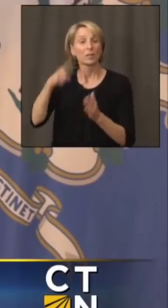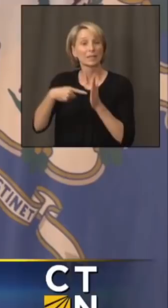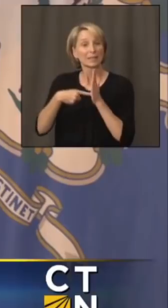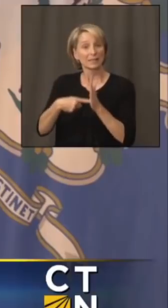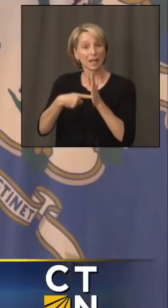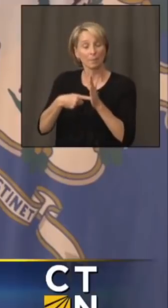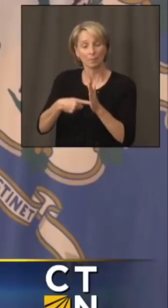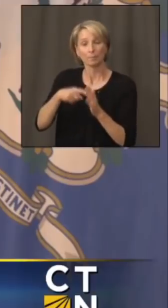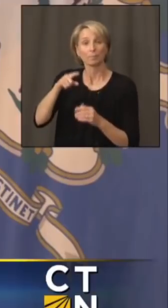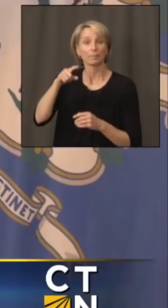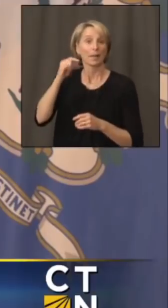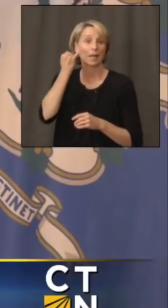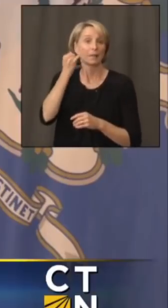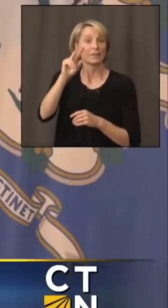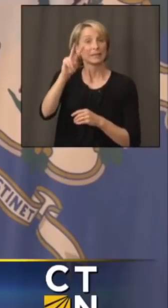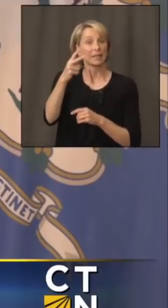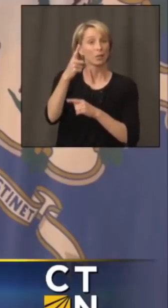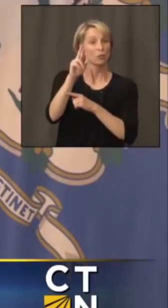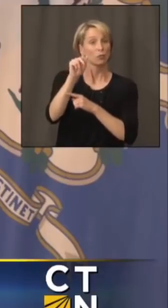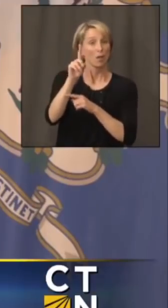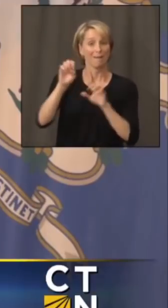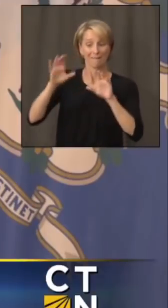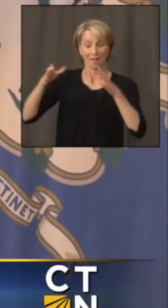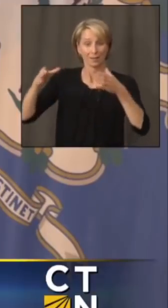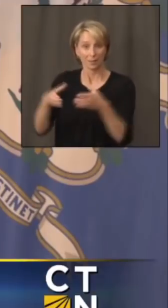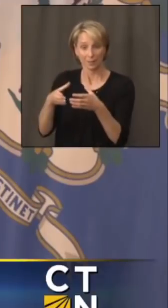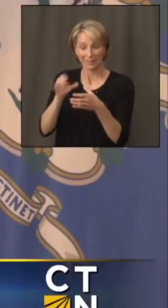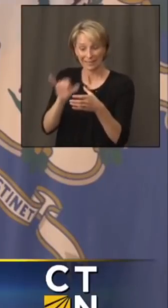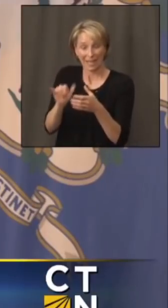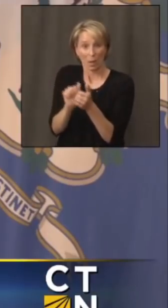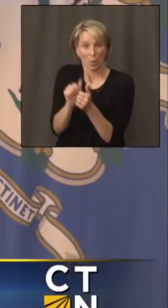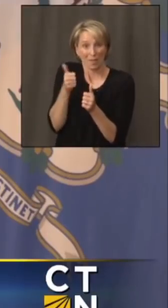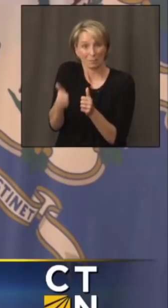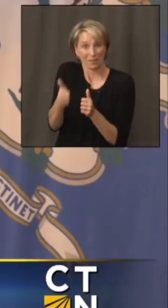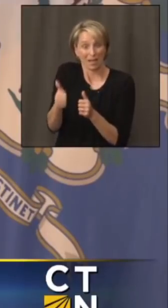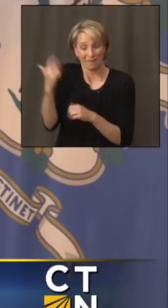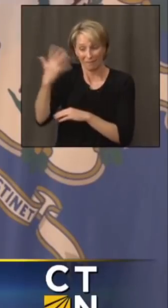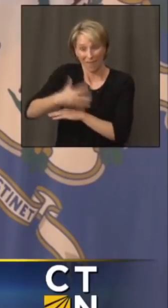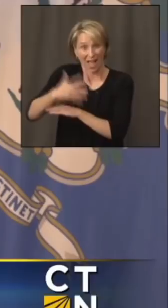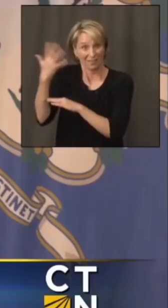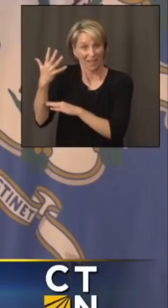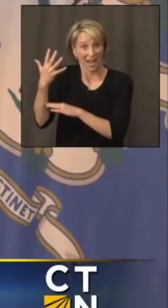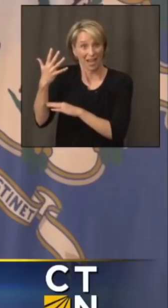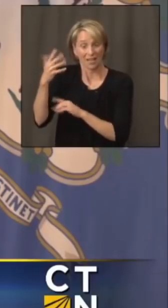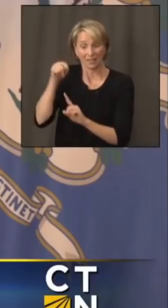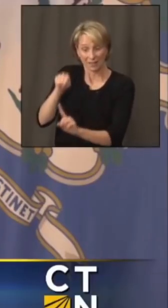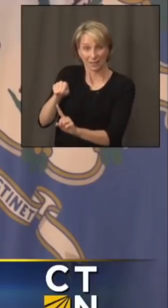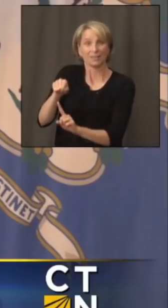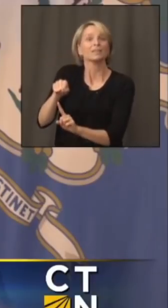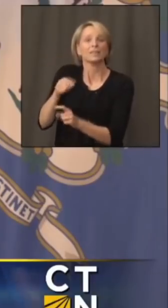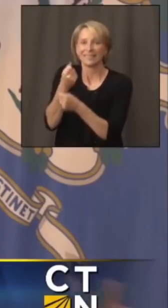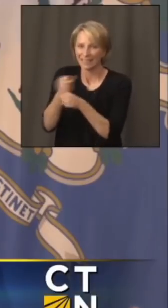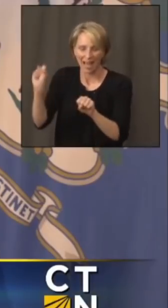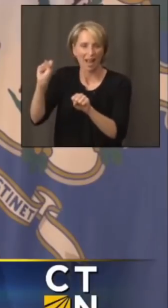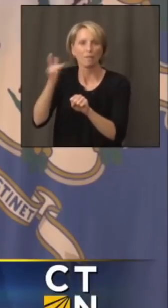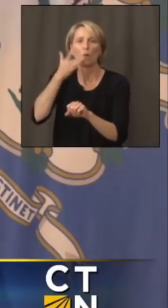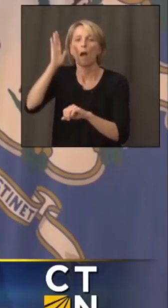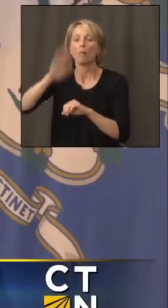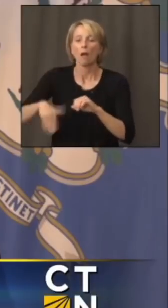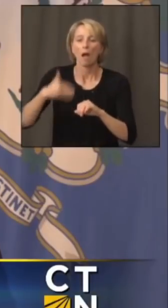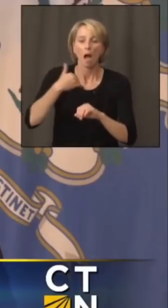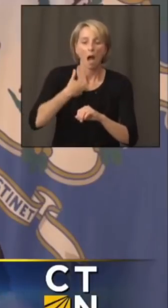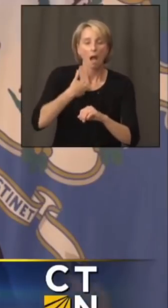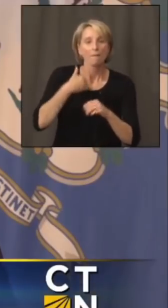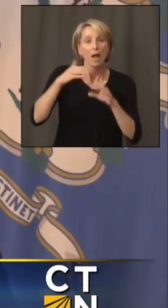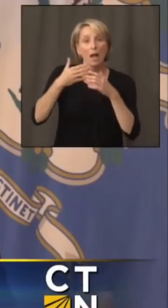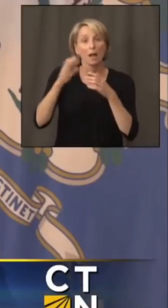with themselves over 5 days, that's much safer for them and their teacher rather than have them 2 days with their second grade class and then the rest